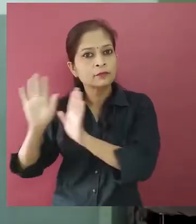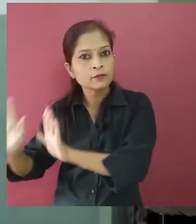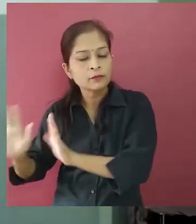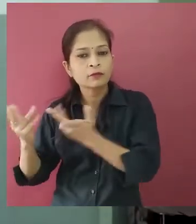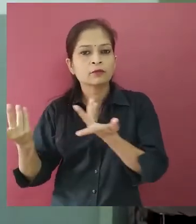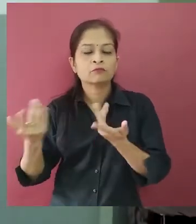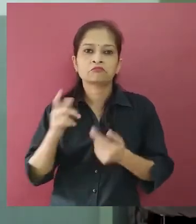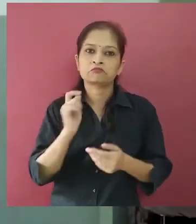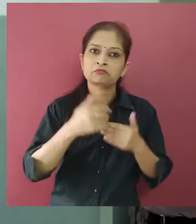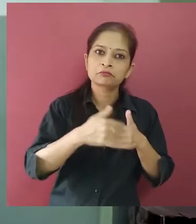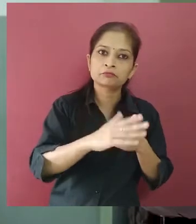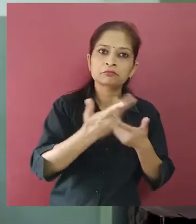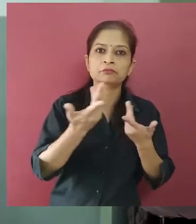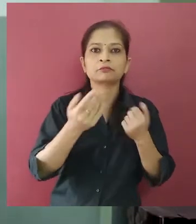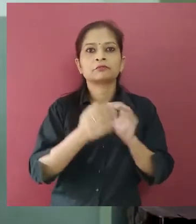home.